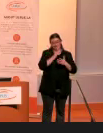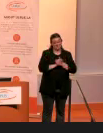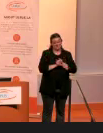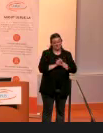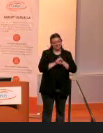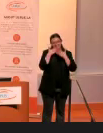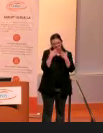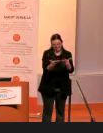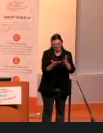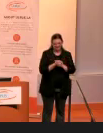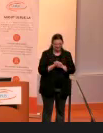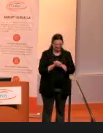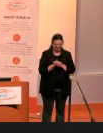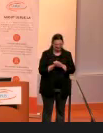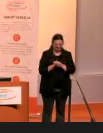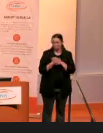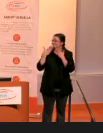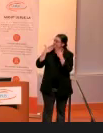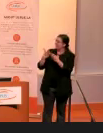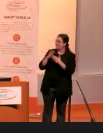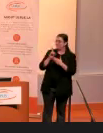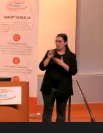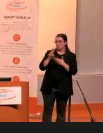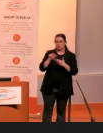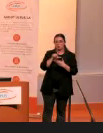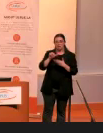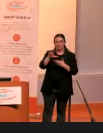we appreciate Dr. Wallace. Wow.